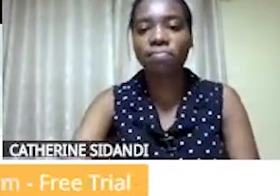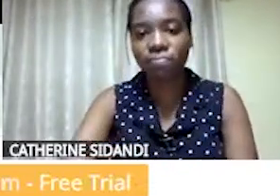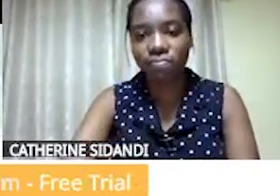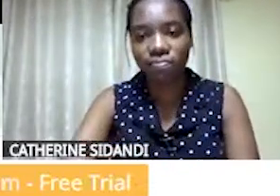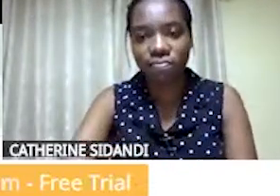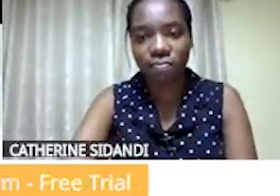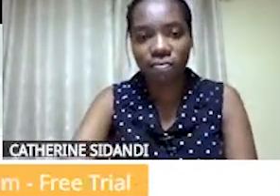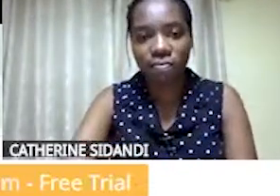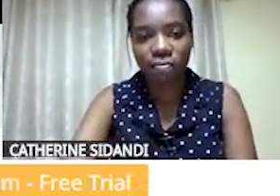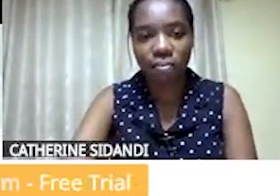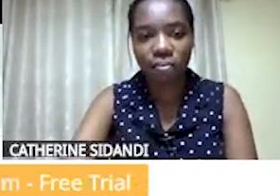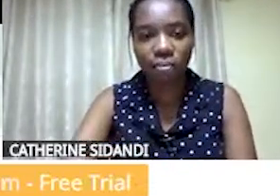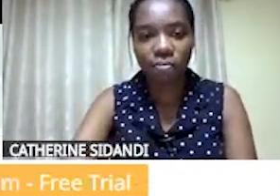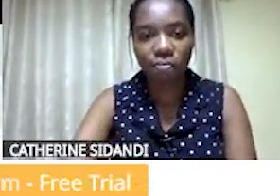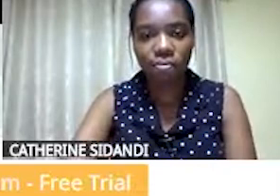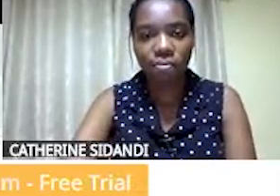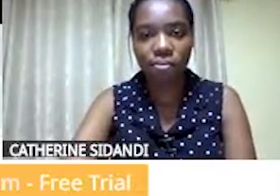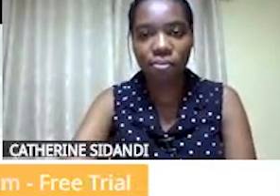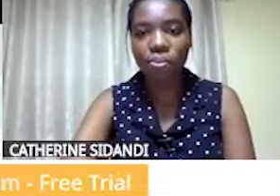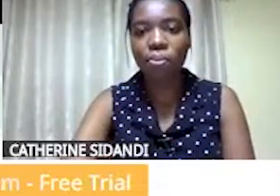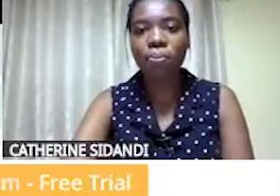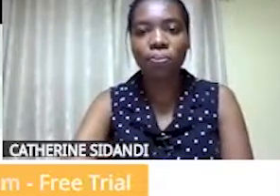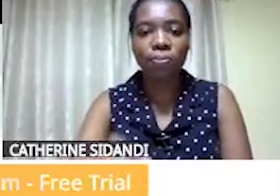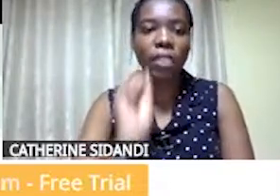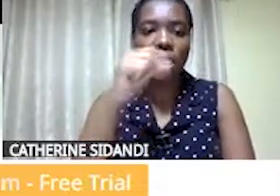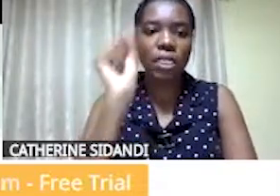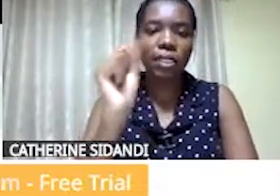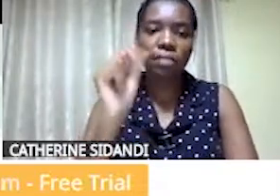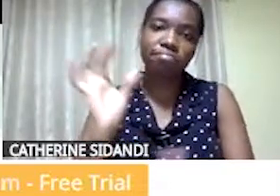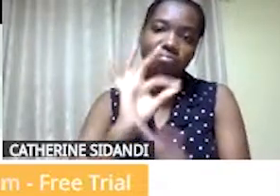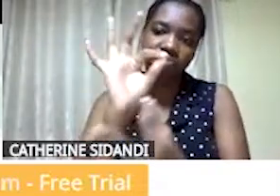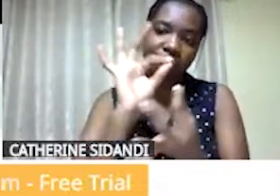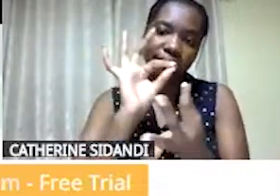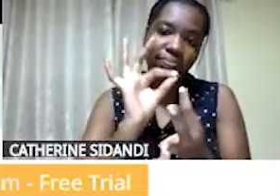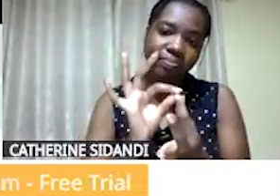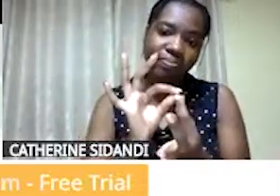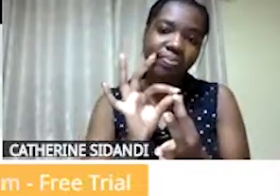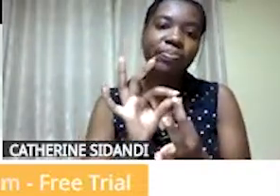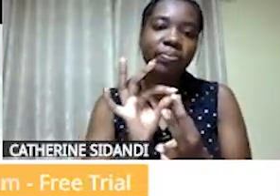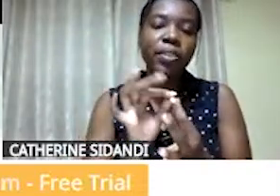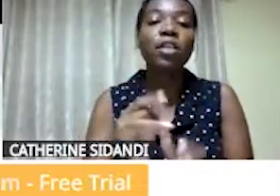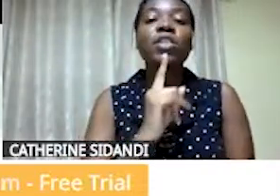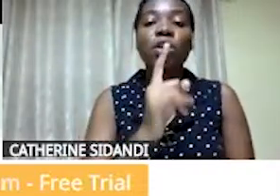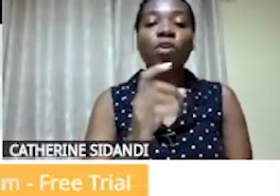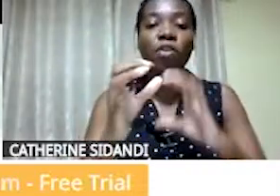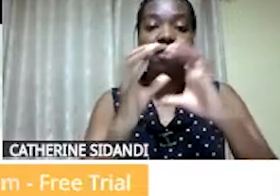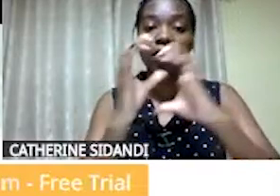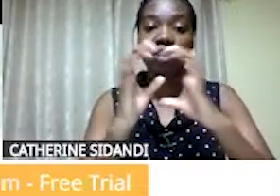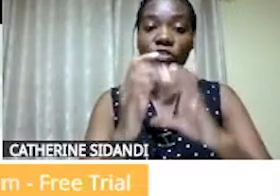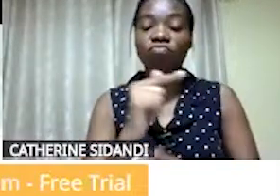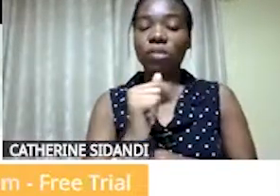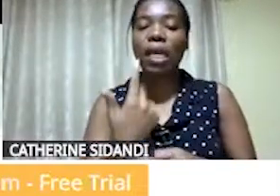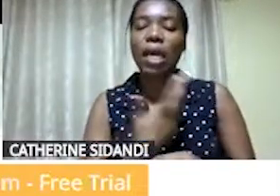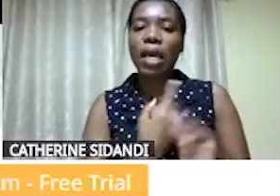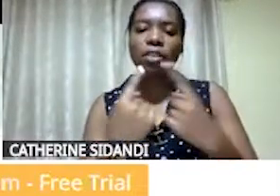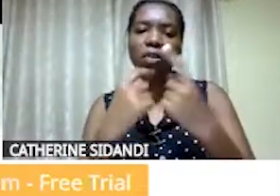Yes, we can all see. Okay, perfect. So this is the conversation we're going to have: vision to victory,